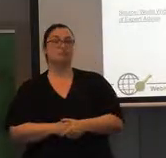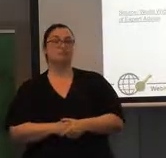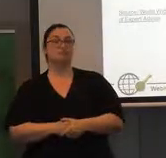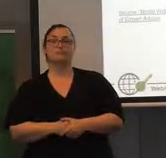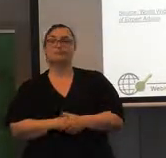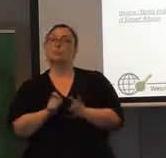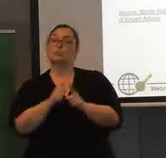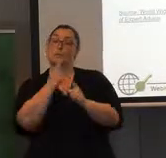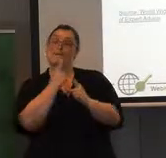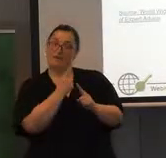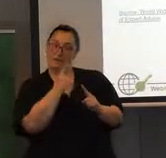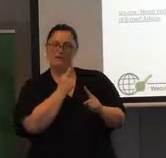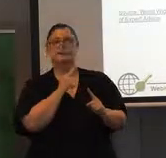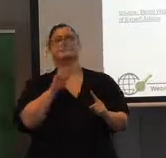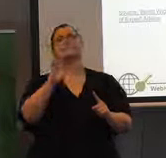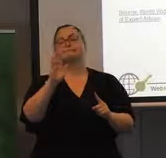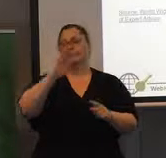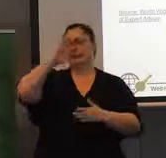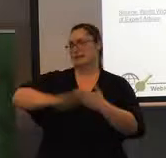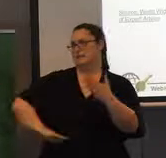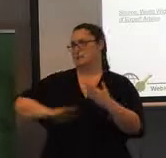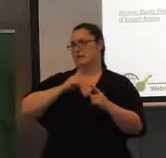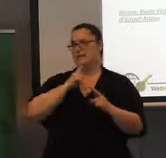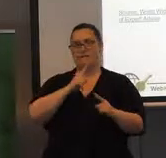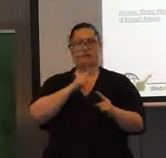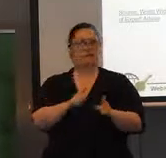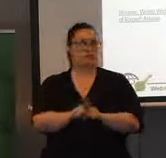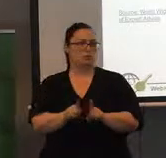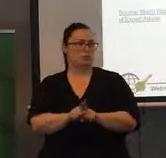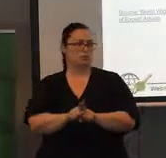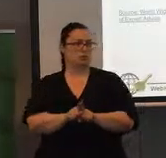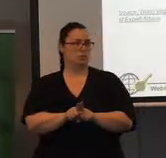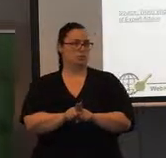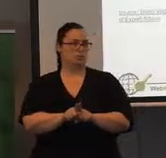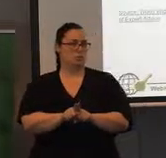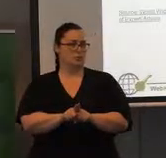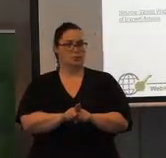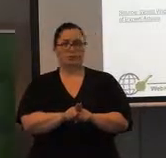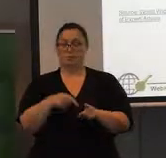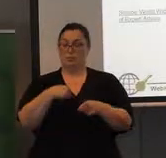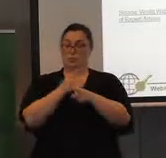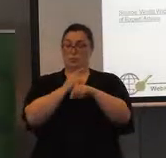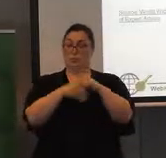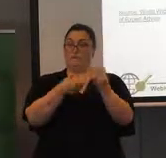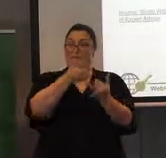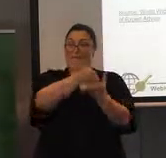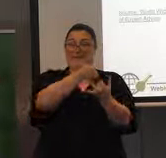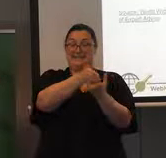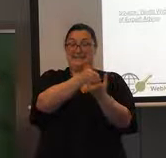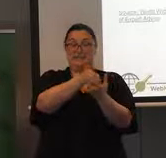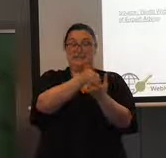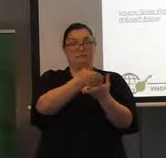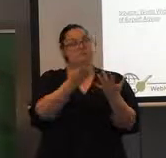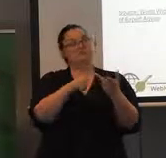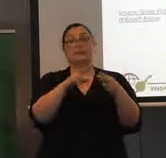advise you to get expert advice. So it's one of these things that when I talk about accessibility, I remind